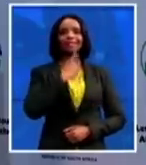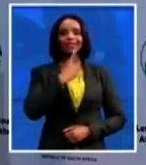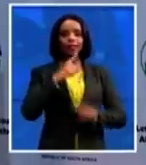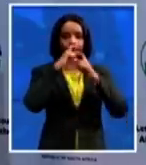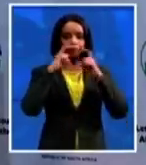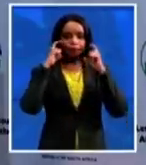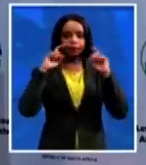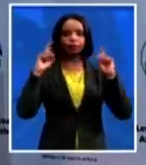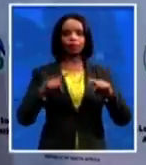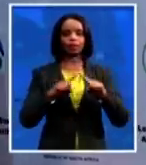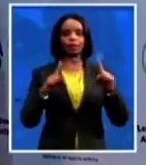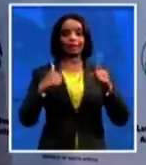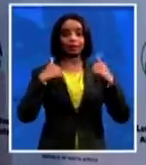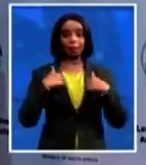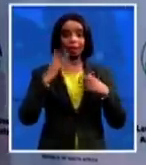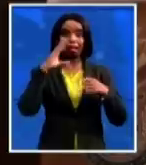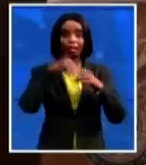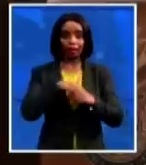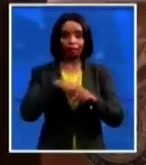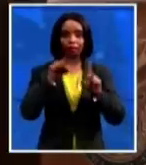Thank you very much.